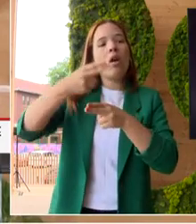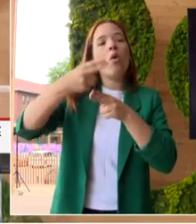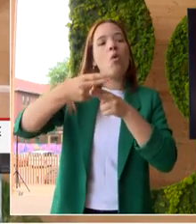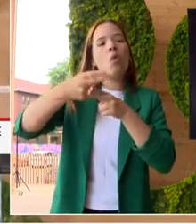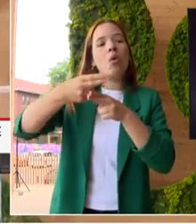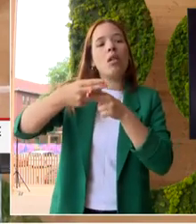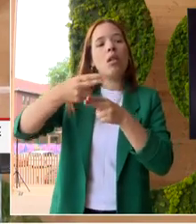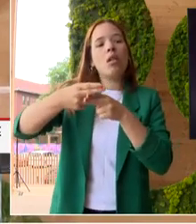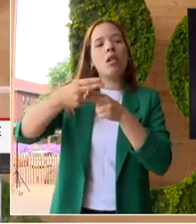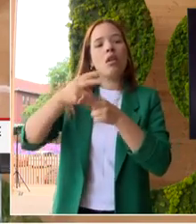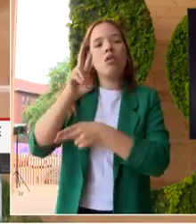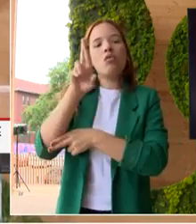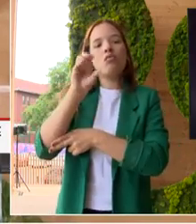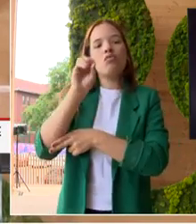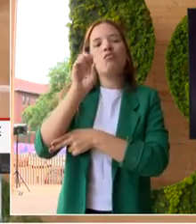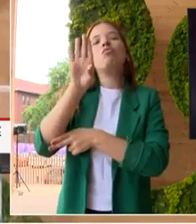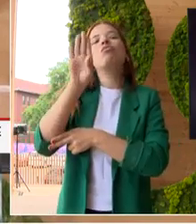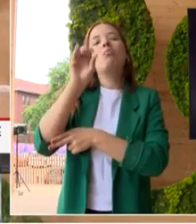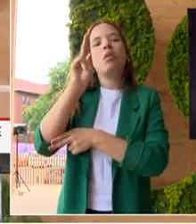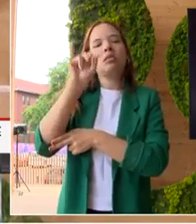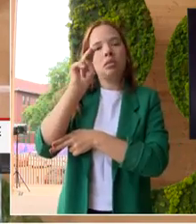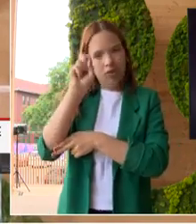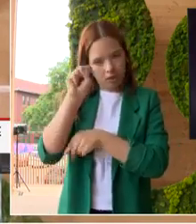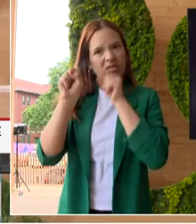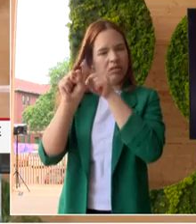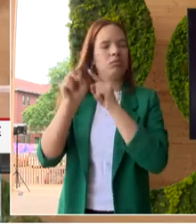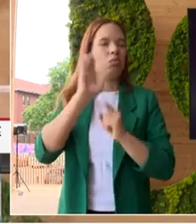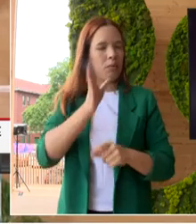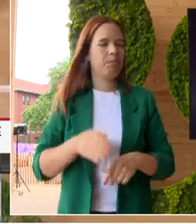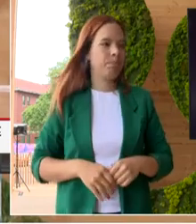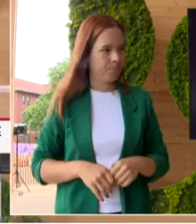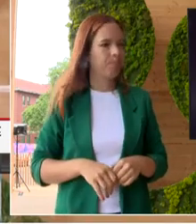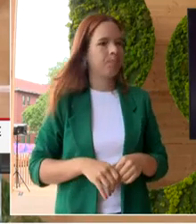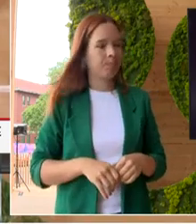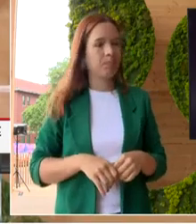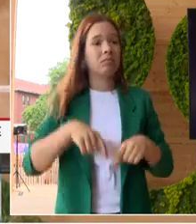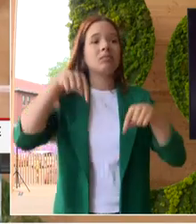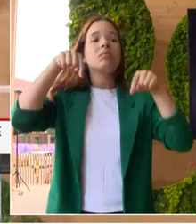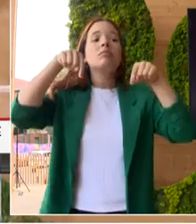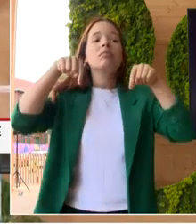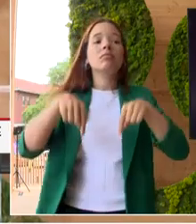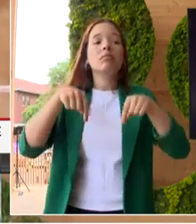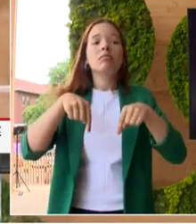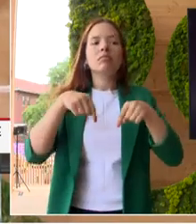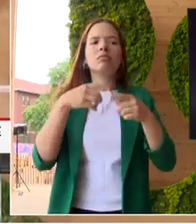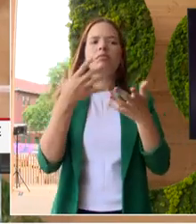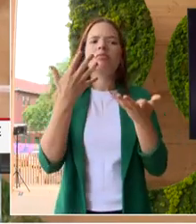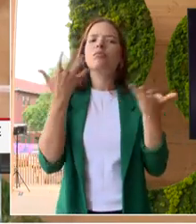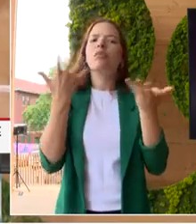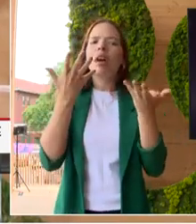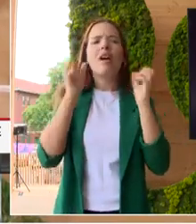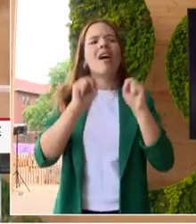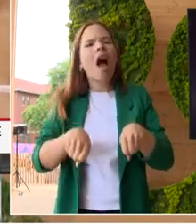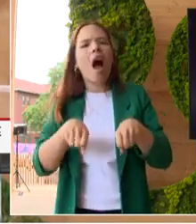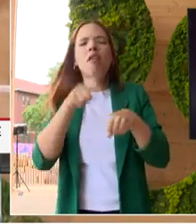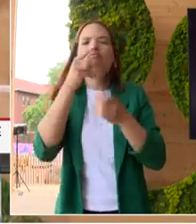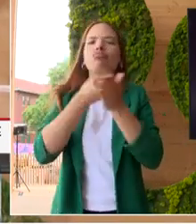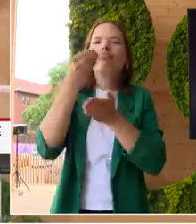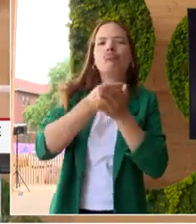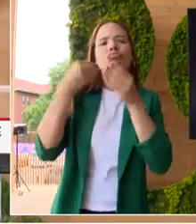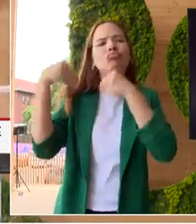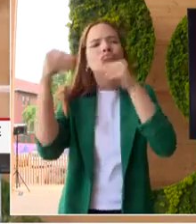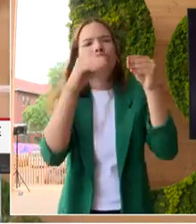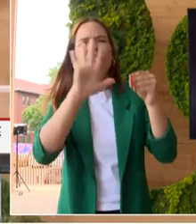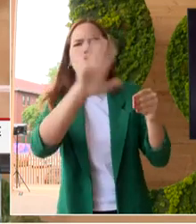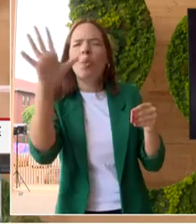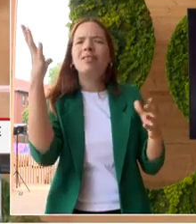I'm looking forward to shopping, dining, and experiencing what this new retail village offers the community and